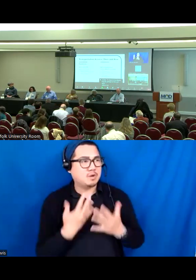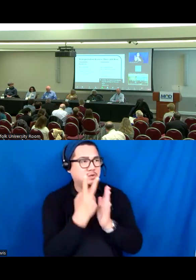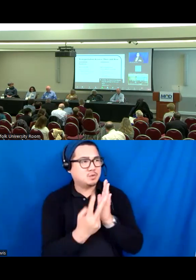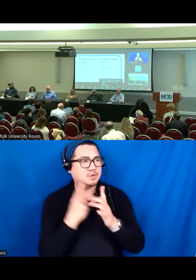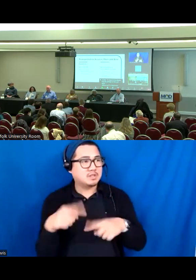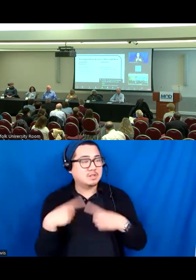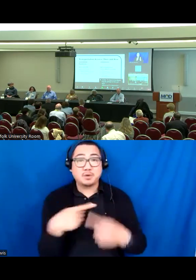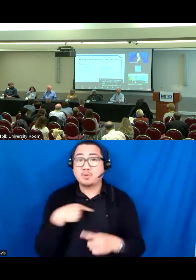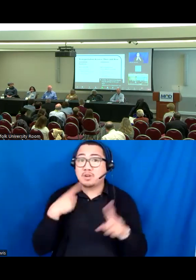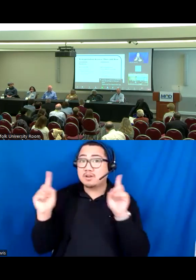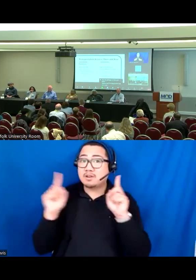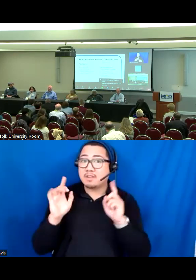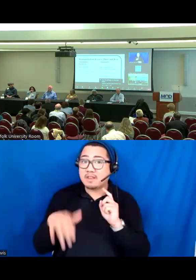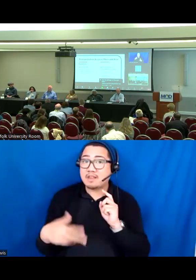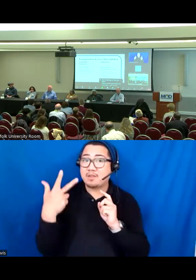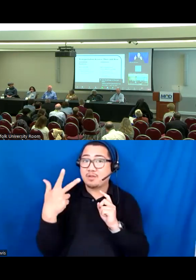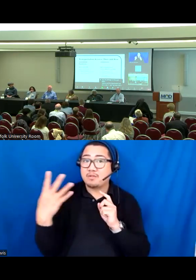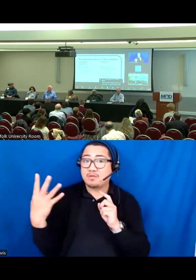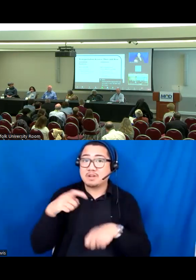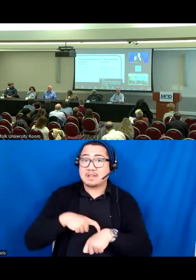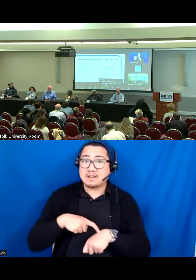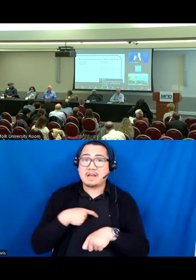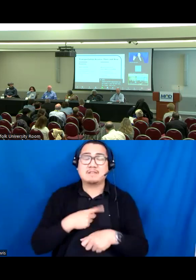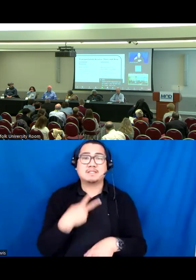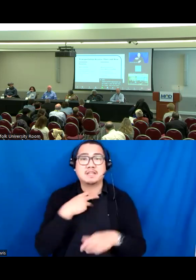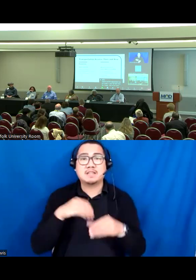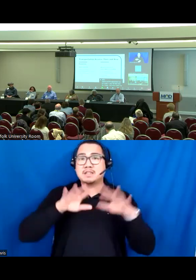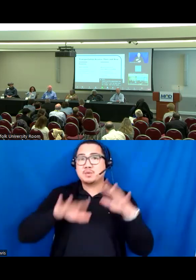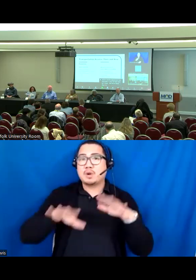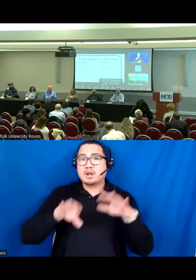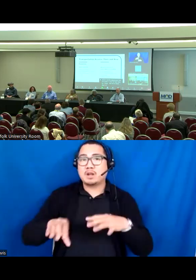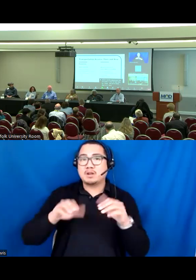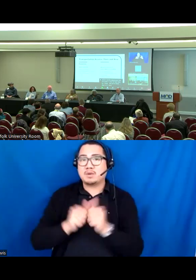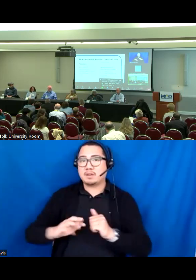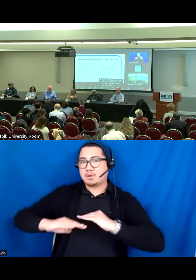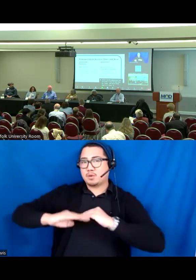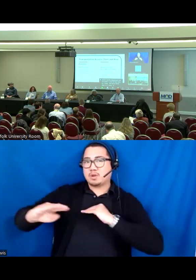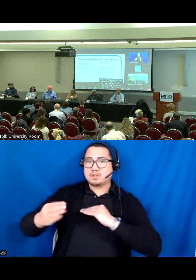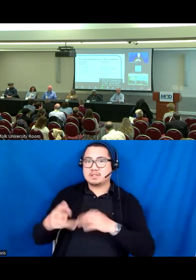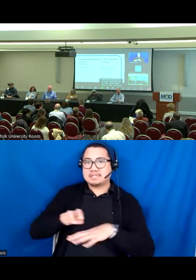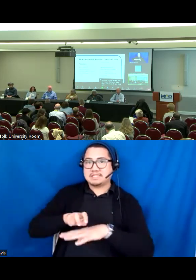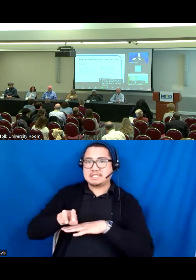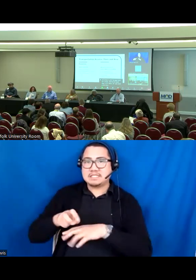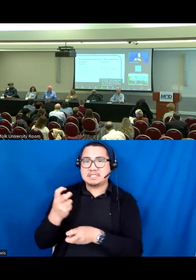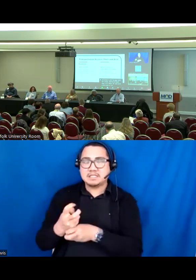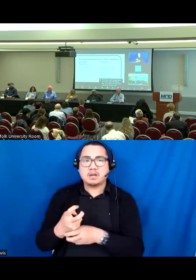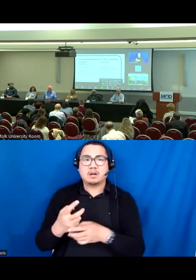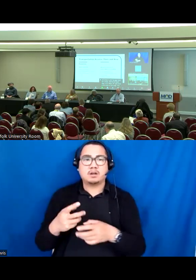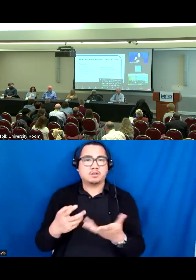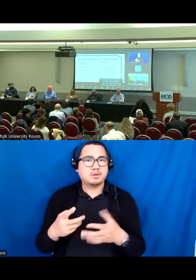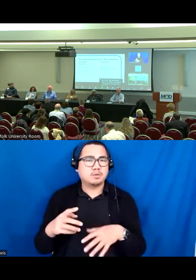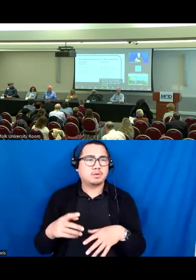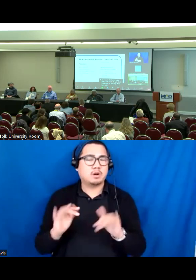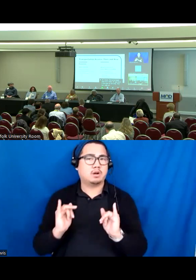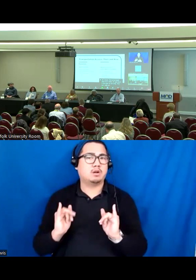we heard that 3 or 4 times. Or I got stuck in the snow on the ramp. And it just really got us moving and